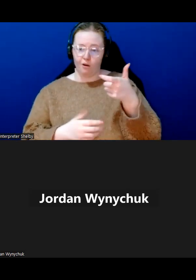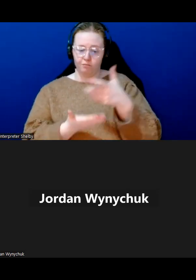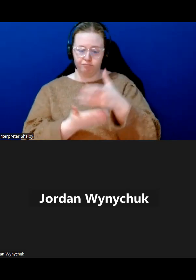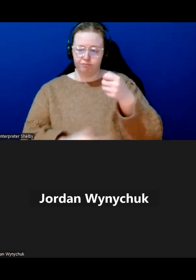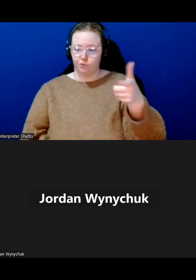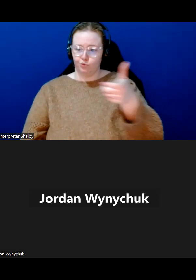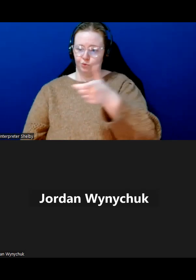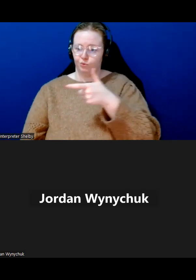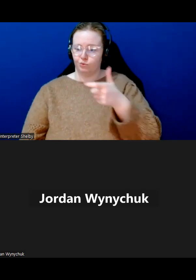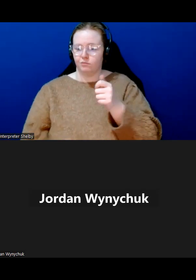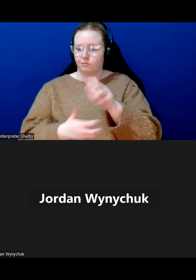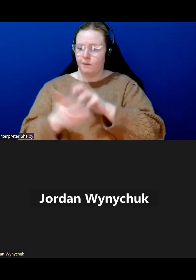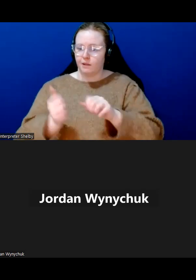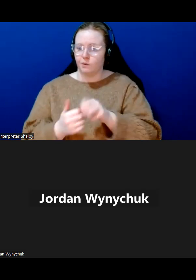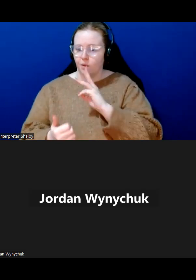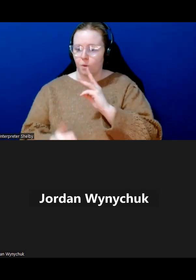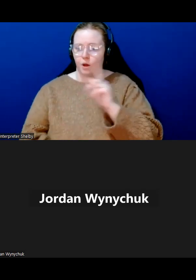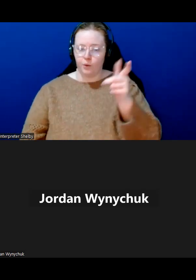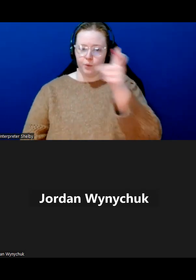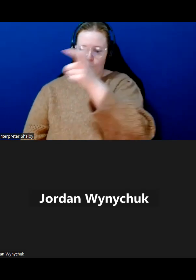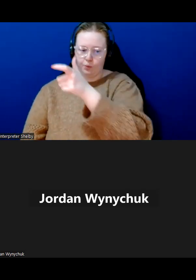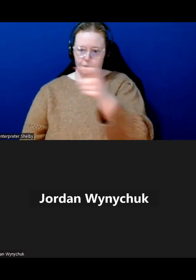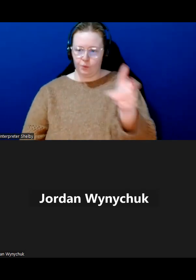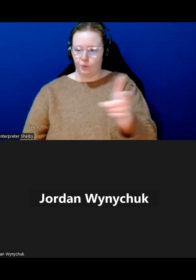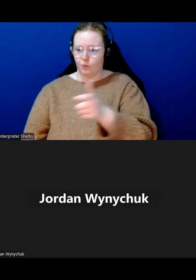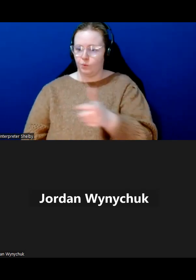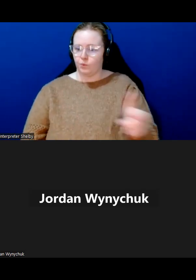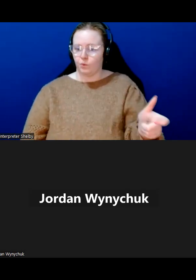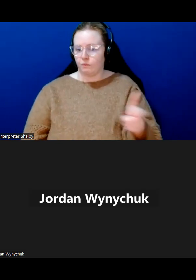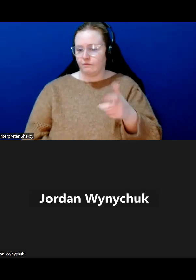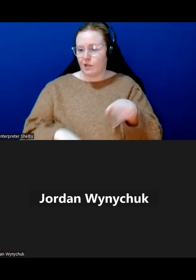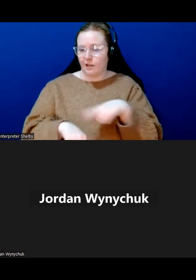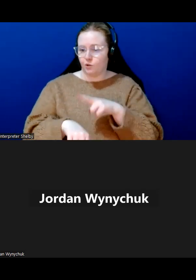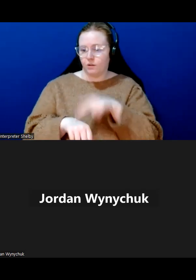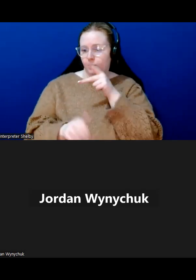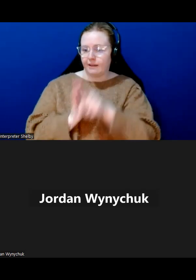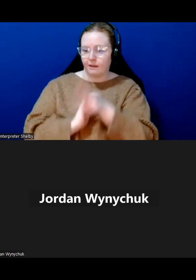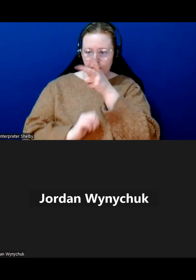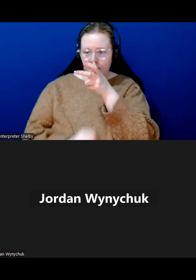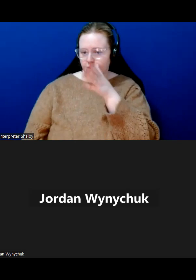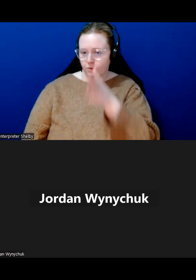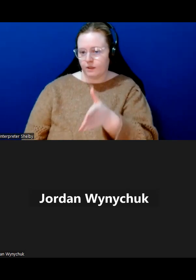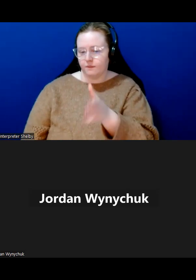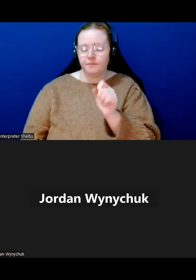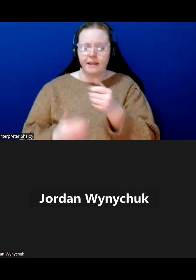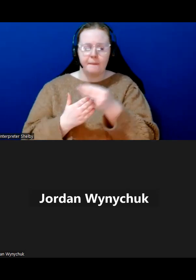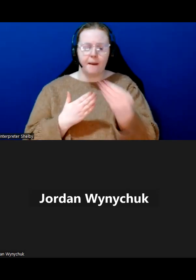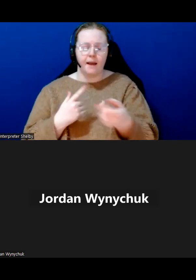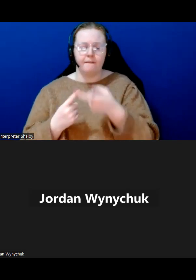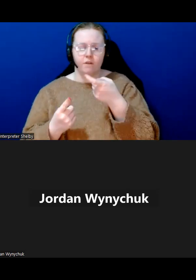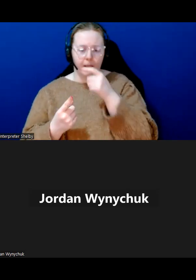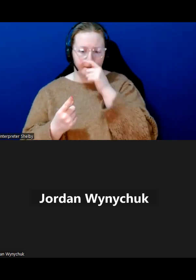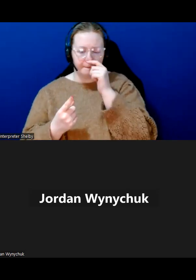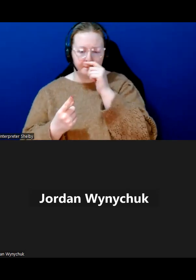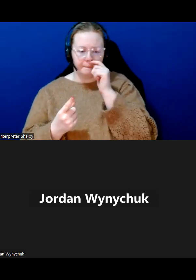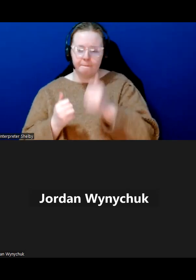very diluted and I'll just give them all a little bit of a spritz and it's kind of just like a natural pesticide. You can buy it at most